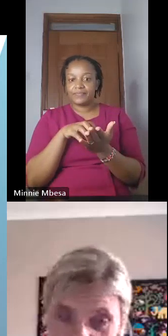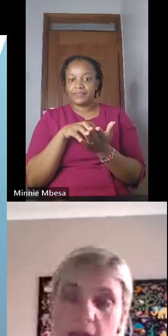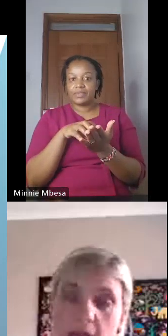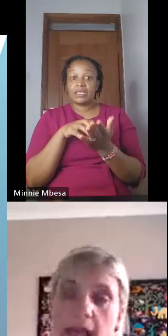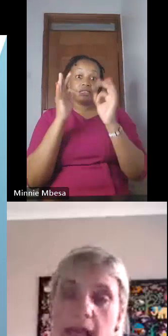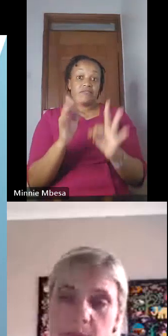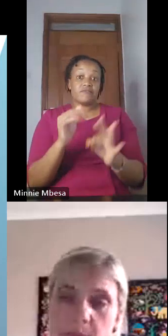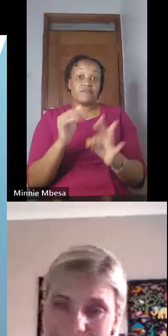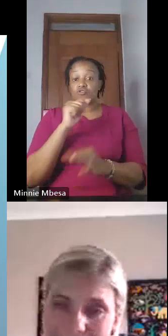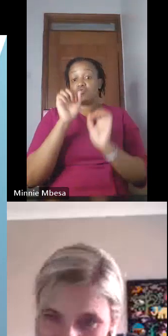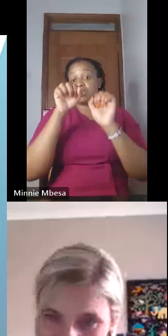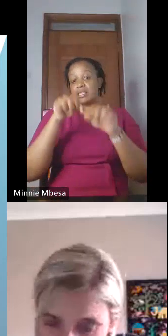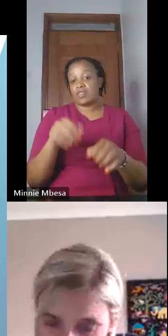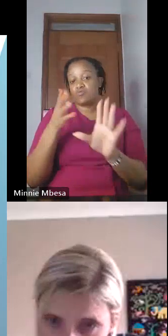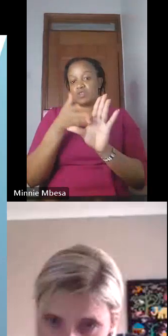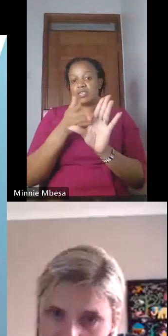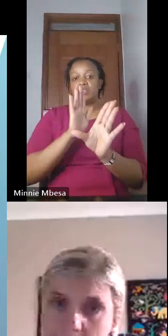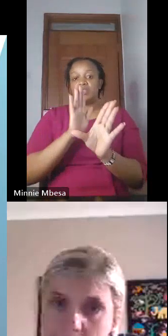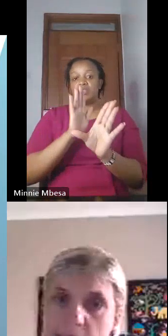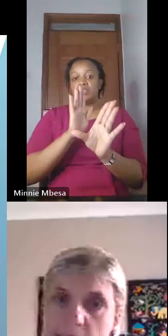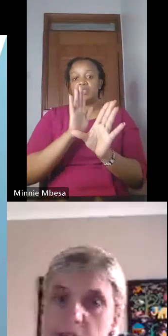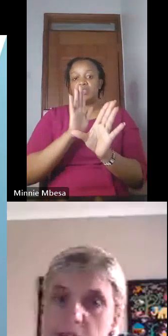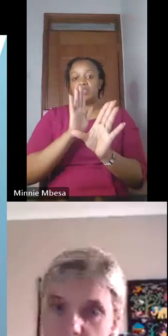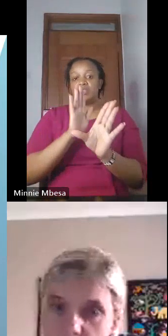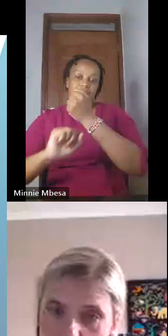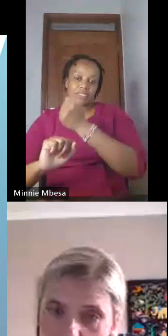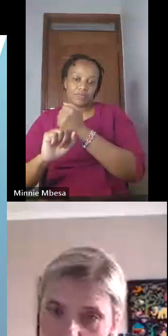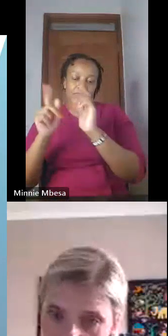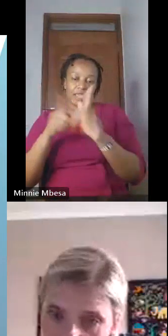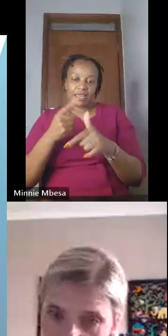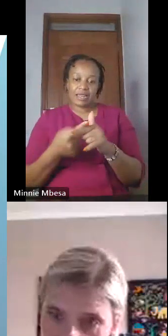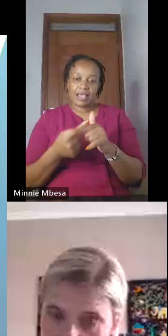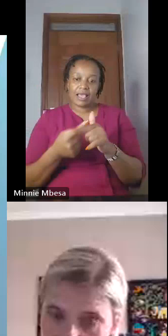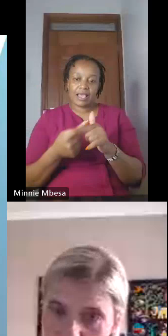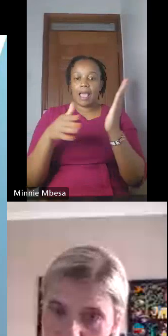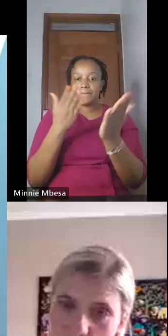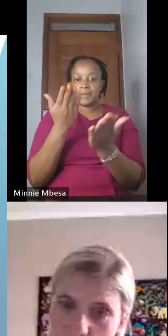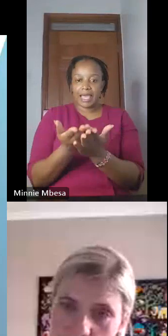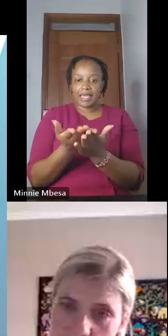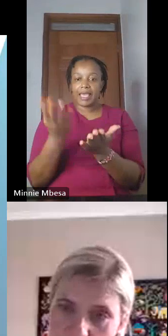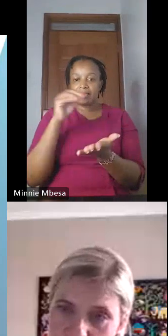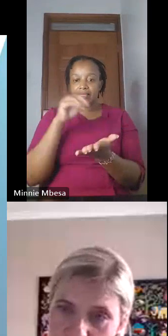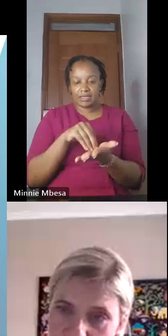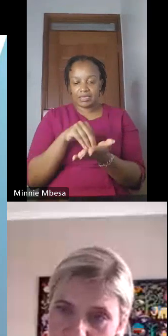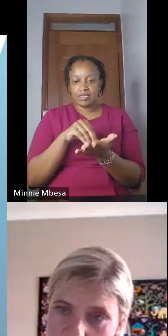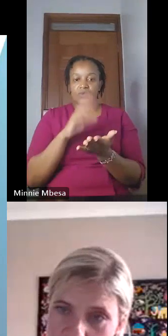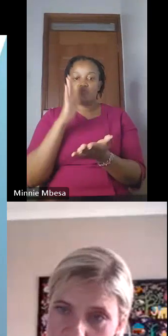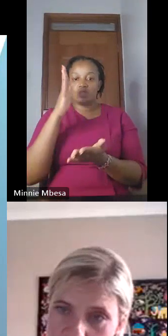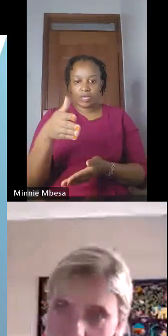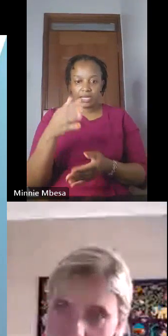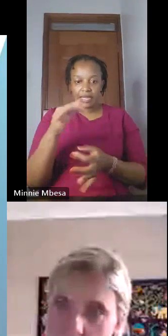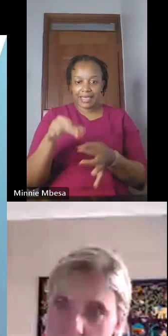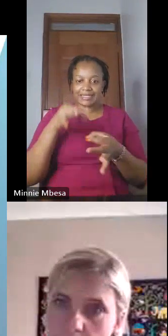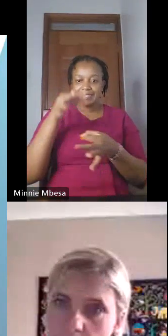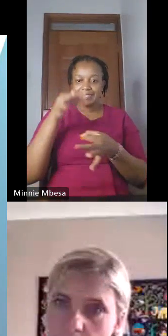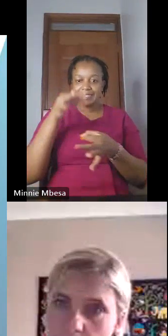your scholarship and apply again. We will defer your scholarship. Okay.